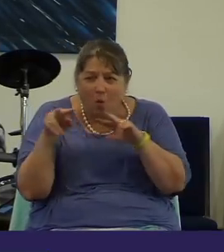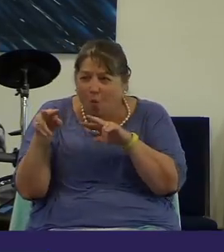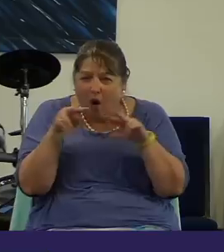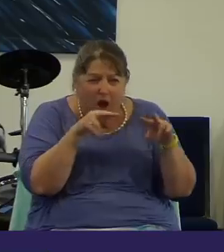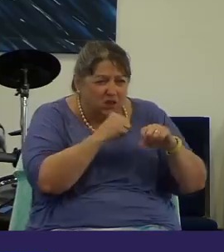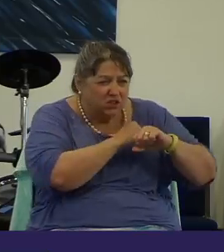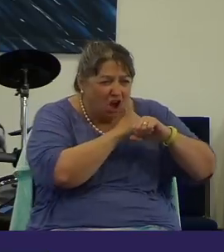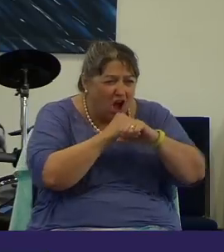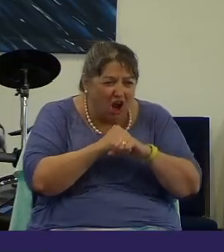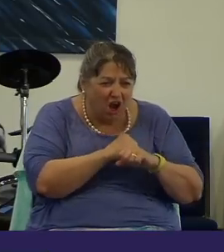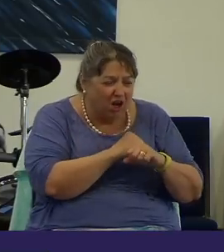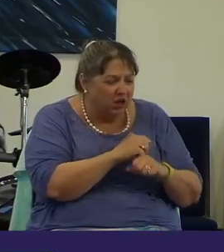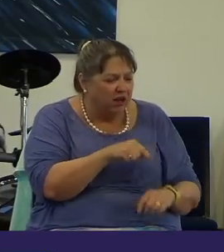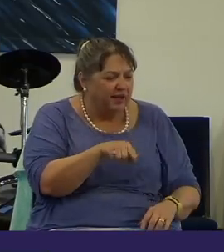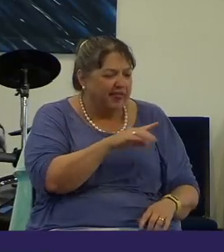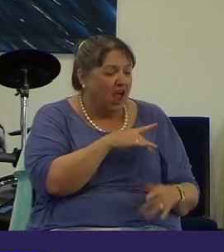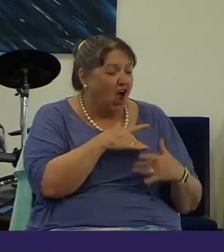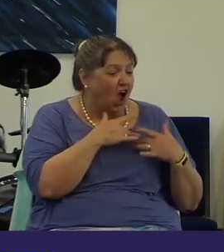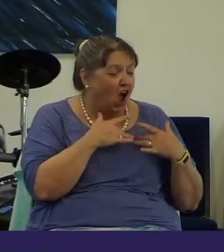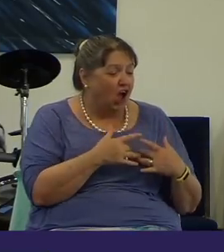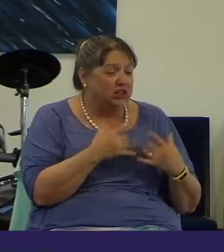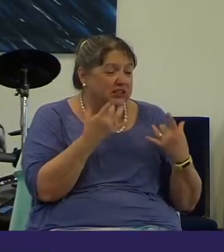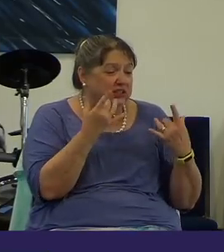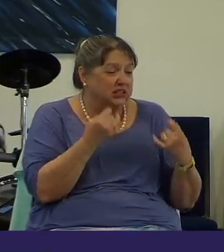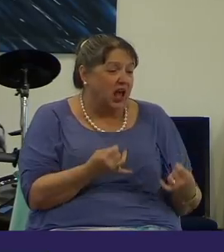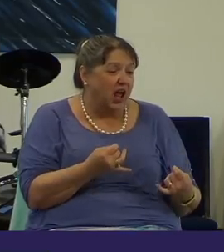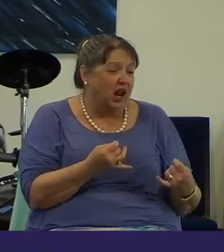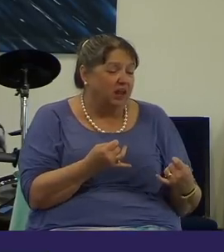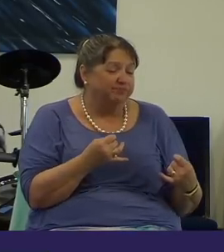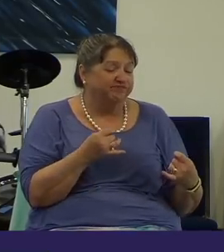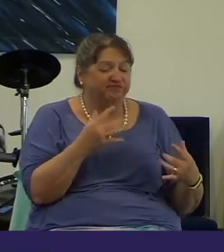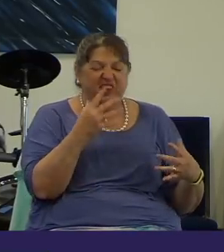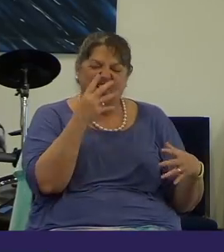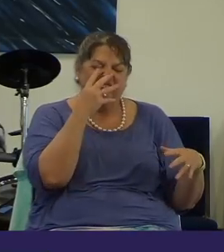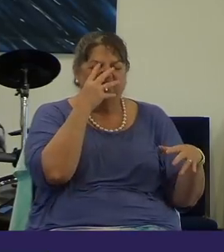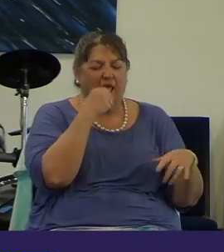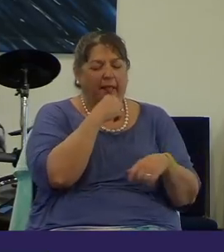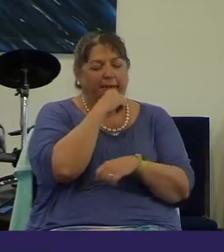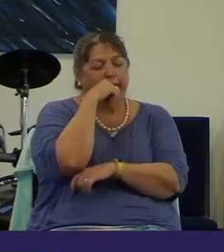Their hearts were not with Jesus.